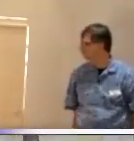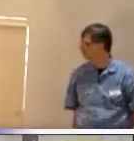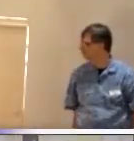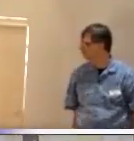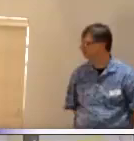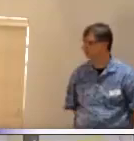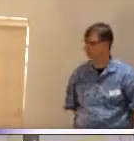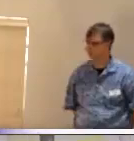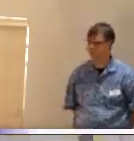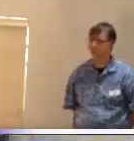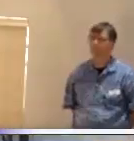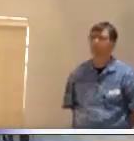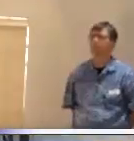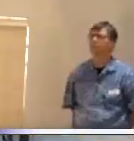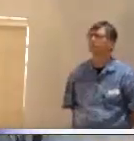Microphone.